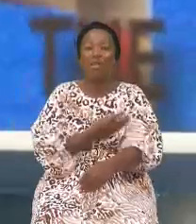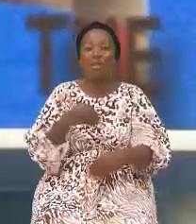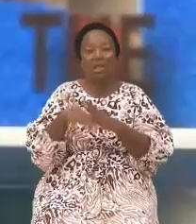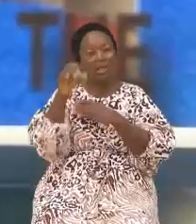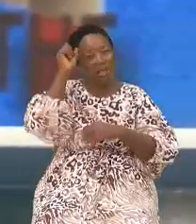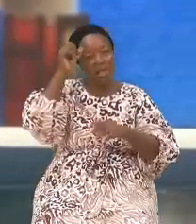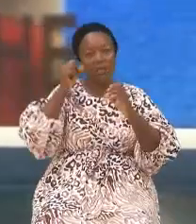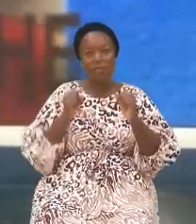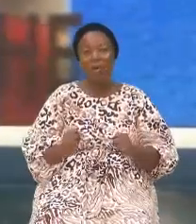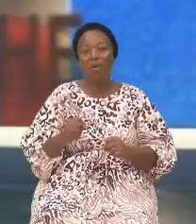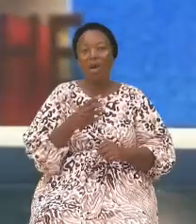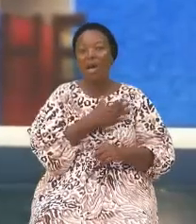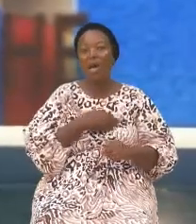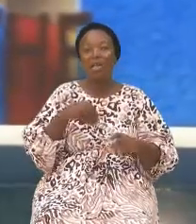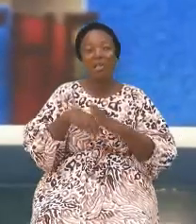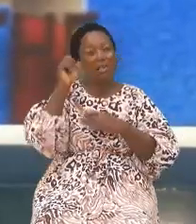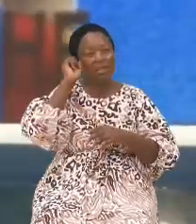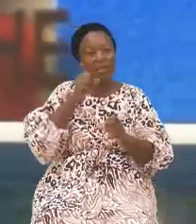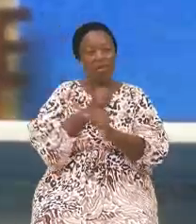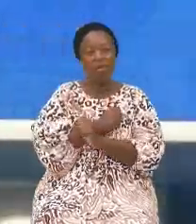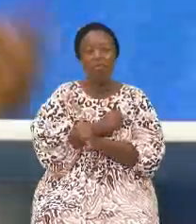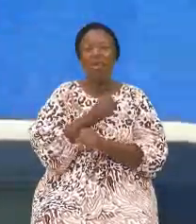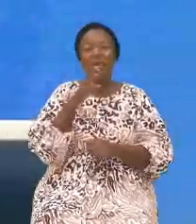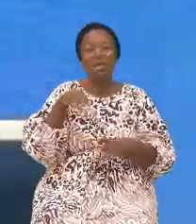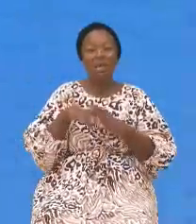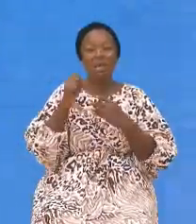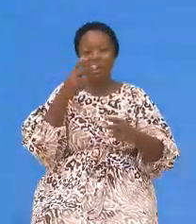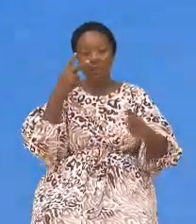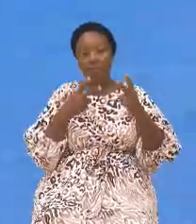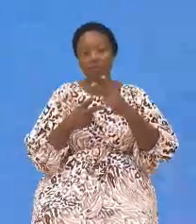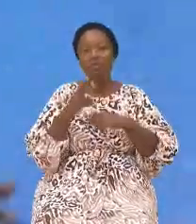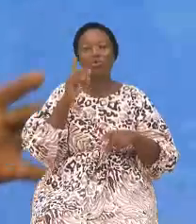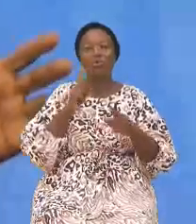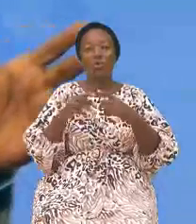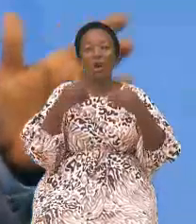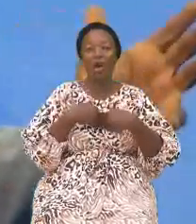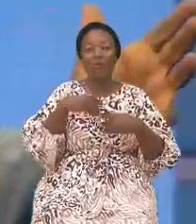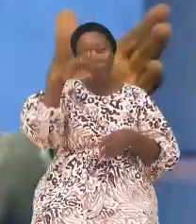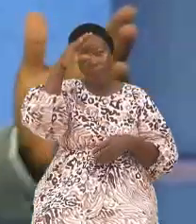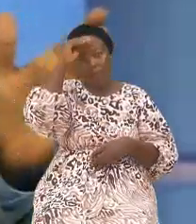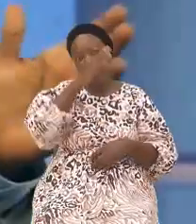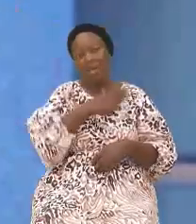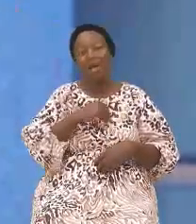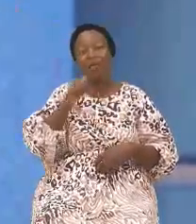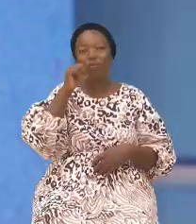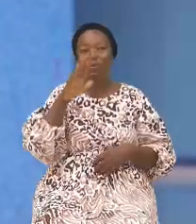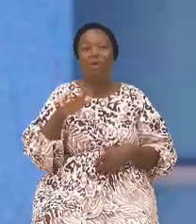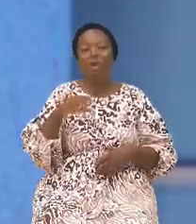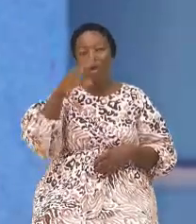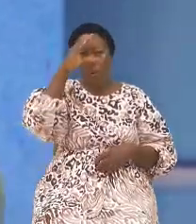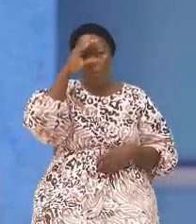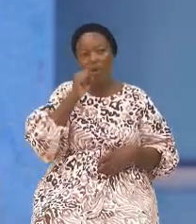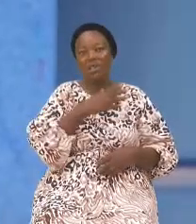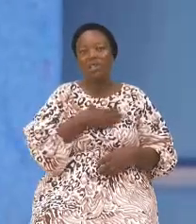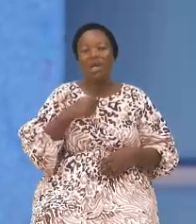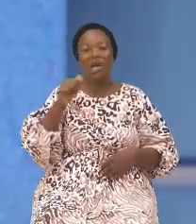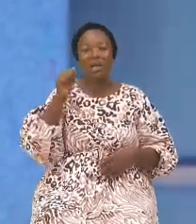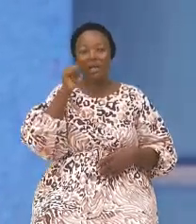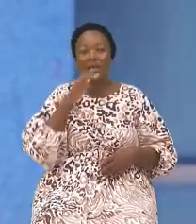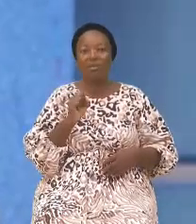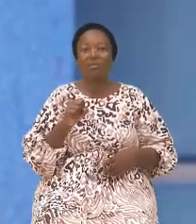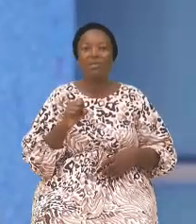His power, in His love, the Lord Almighty, in His vision, to have men